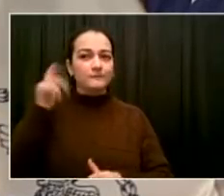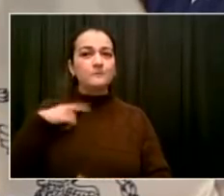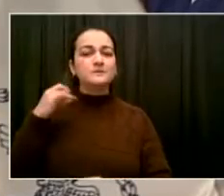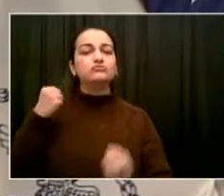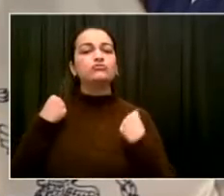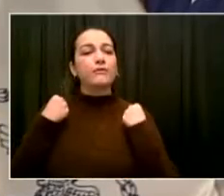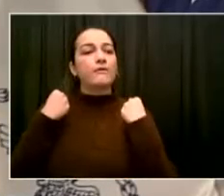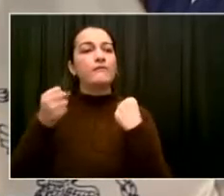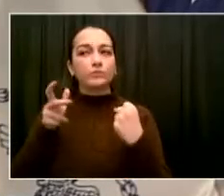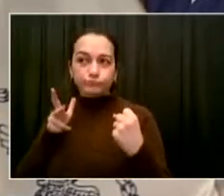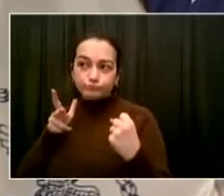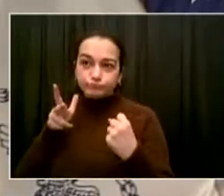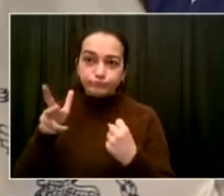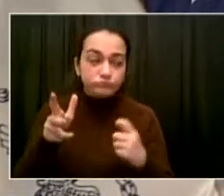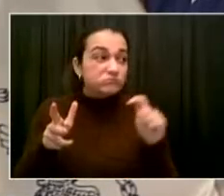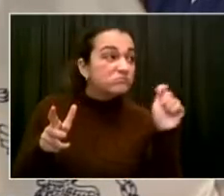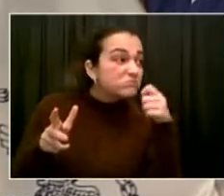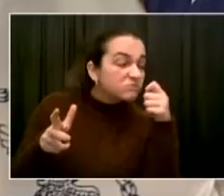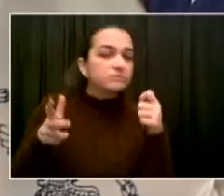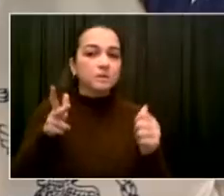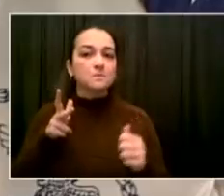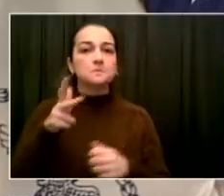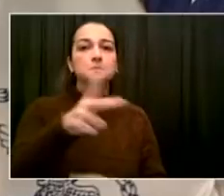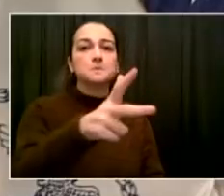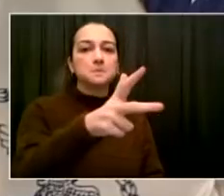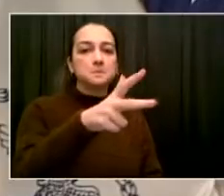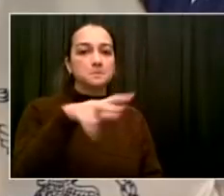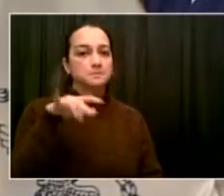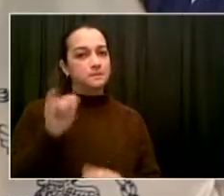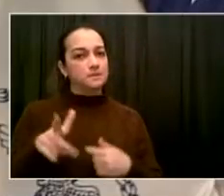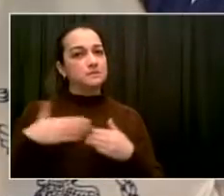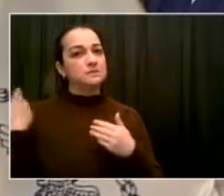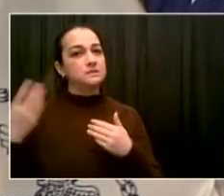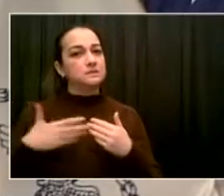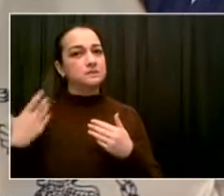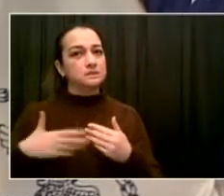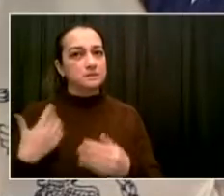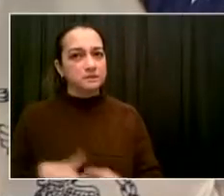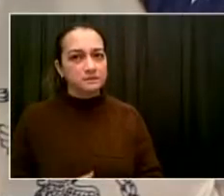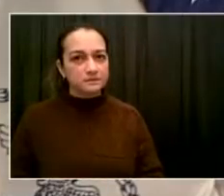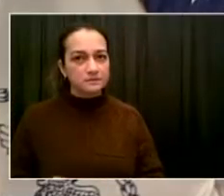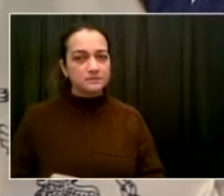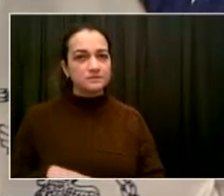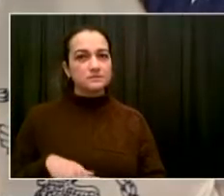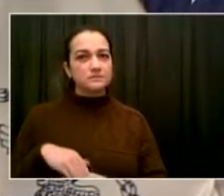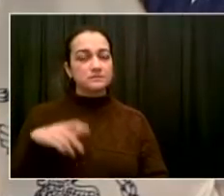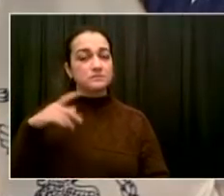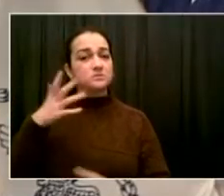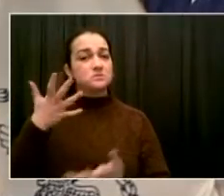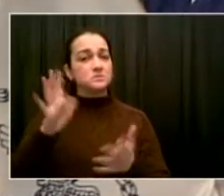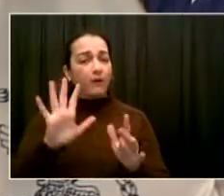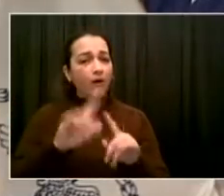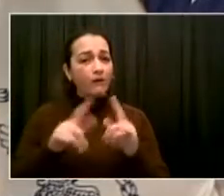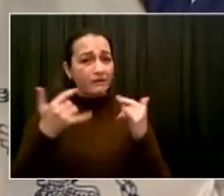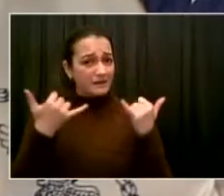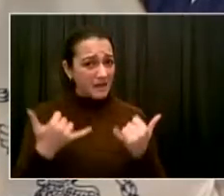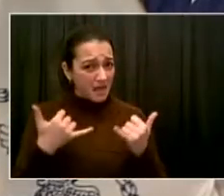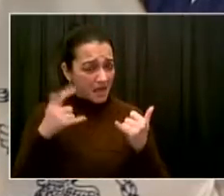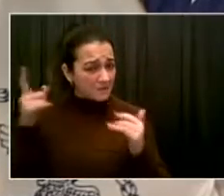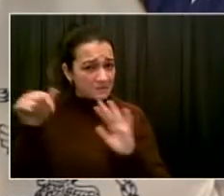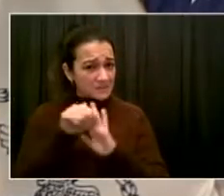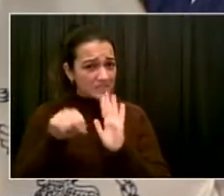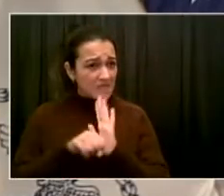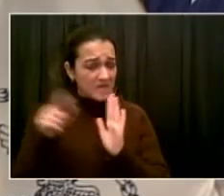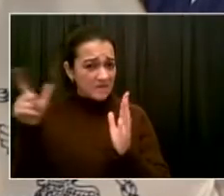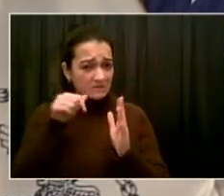just not an option anymore. I don't know if they are all closed, but certainly many of them are. Should the state be bringing back those test centers in the city, and do you